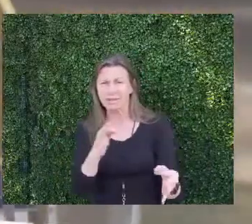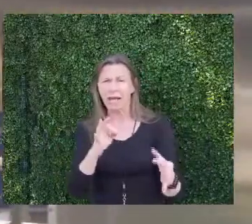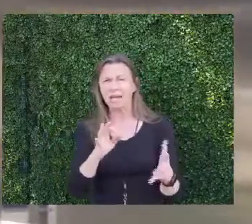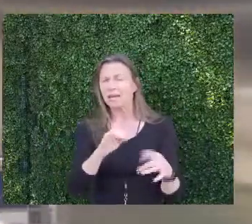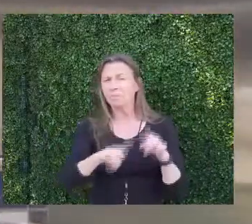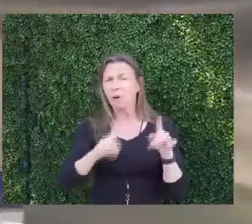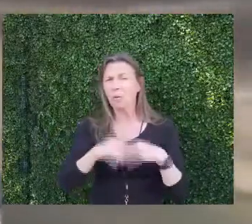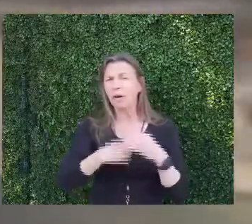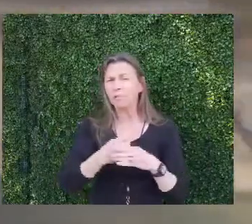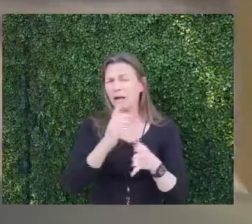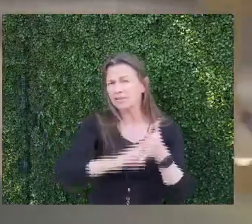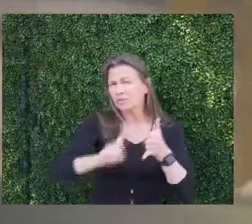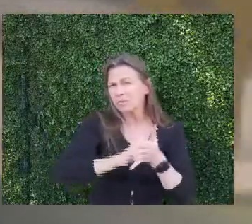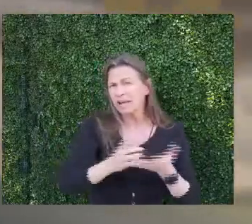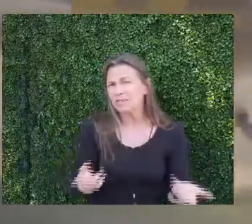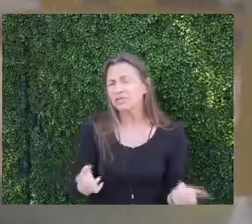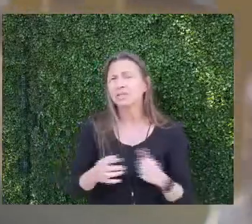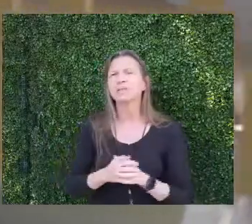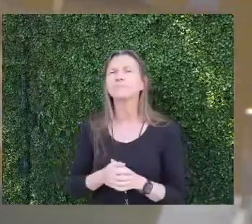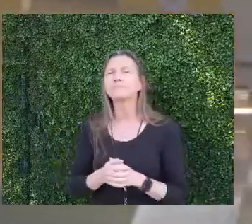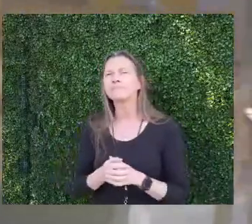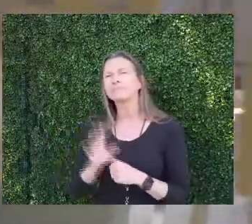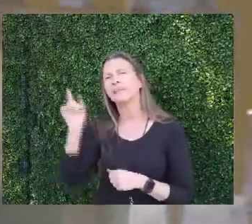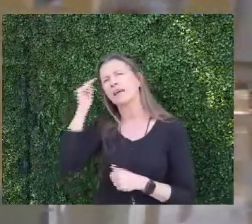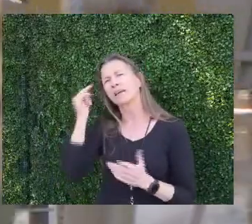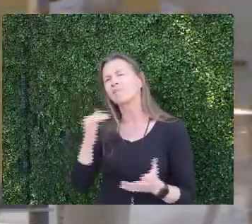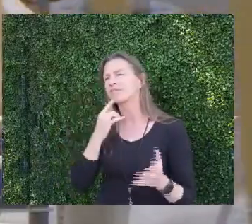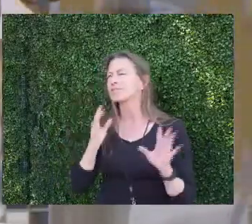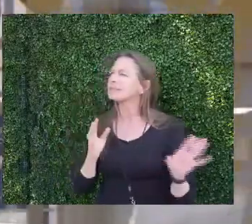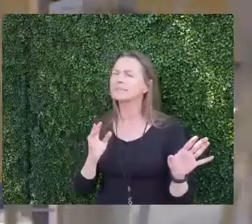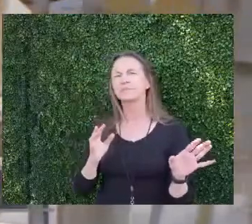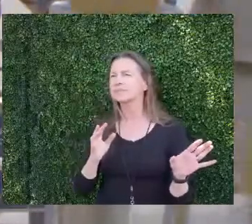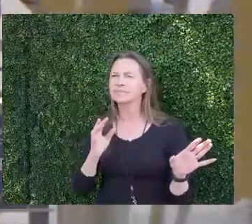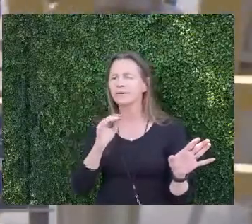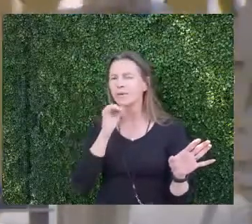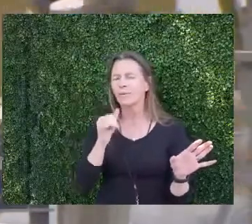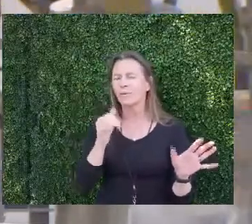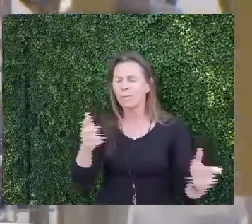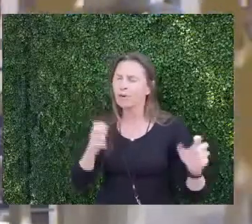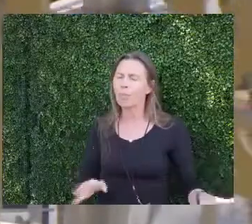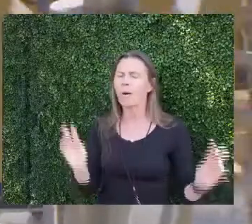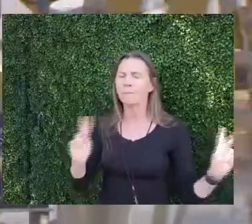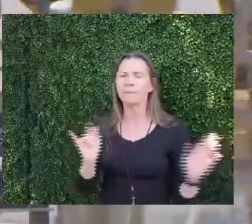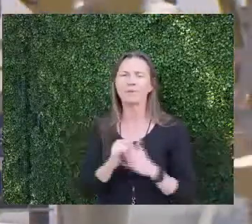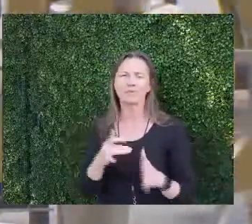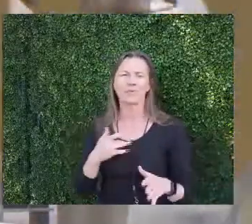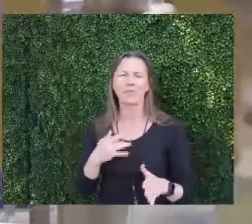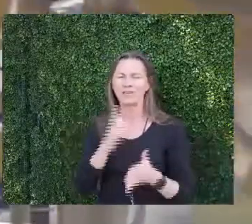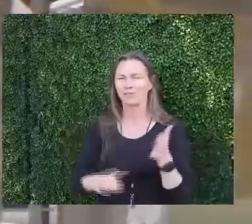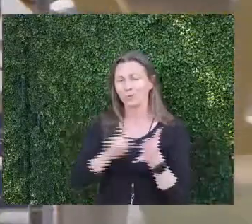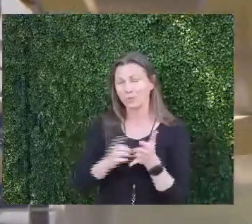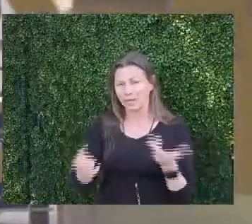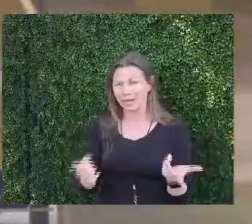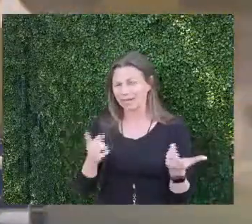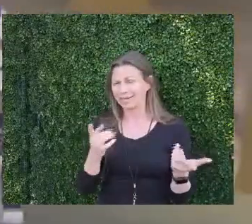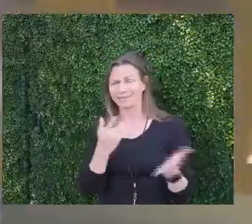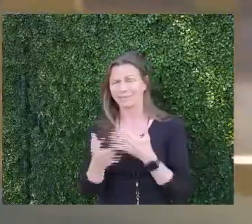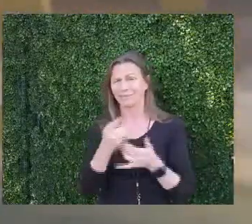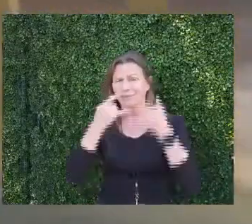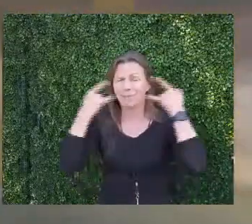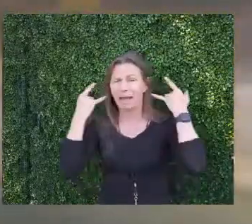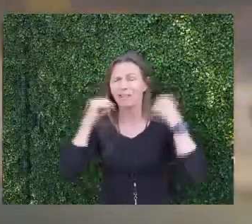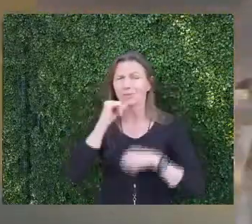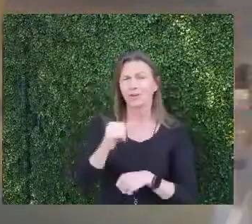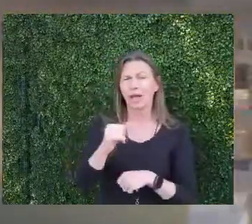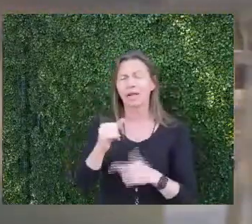don't want anyone to be discriminated, period, full stop. Wearing a mask or not wearing a mask. We want people to be mindful, most importantly, of their own health,